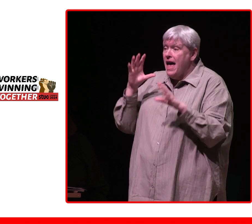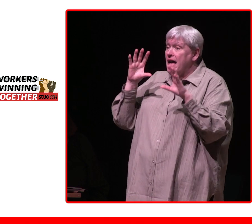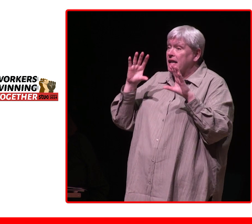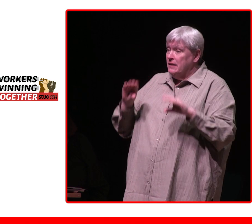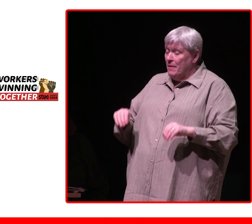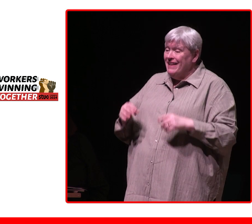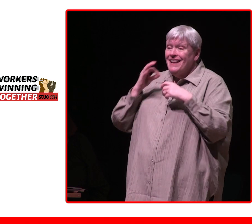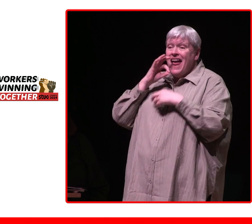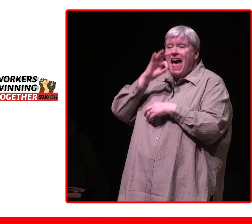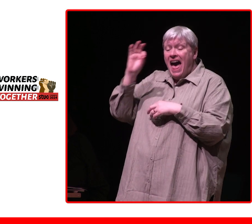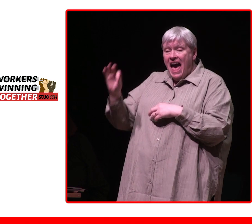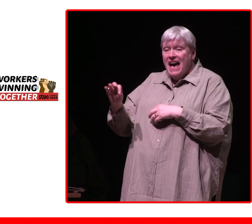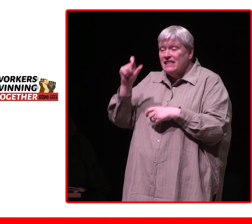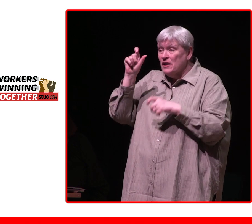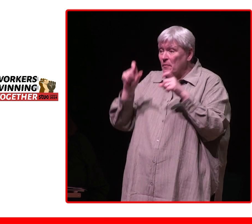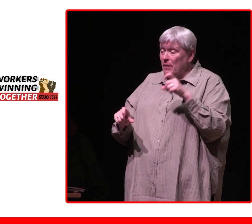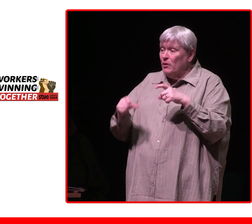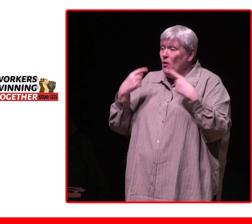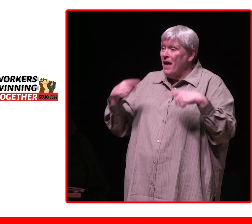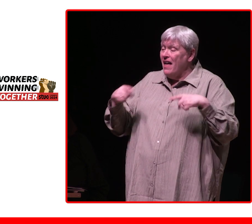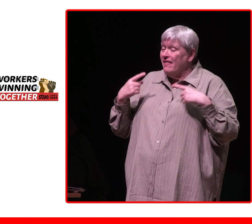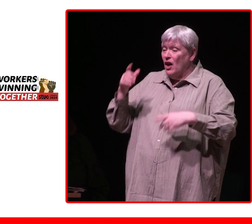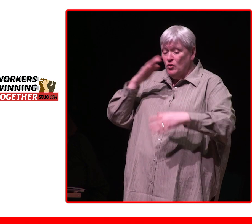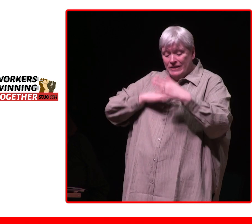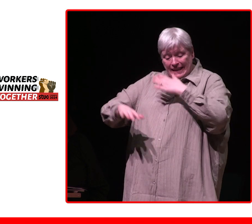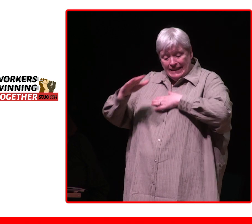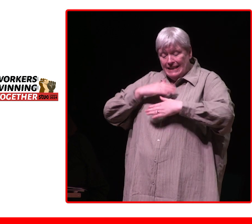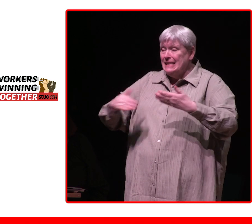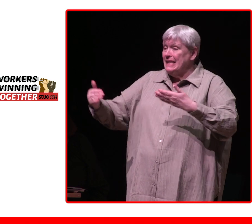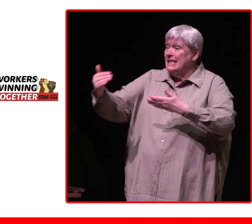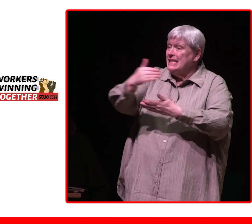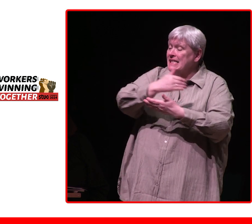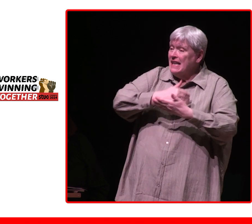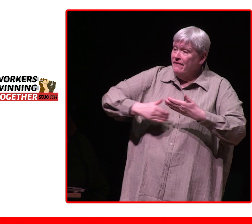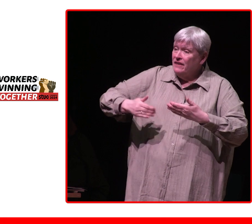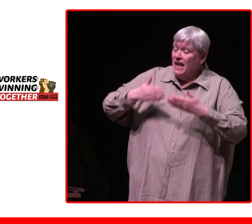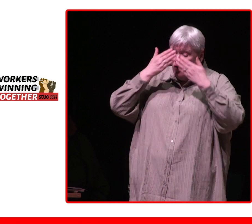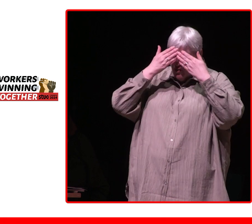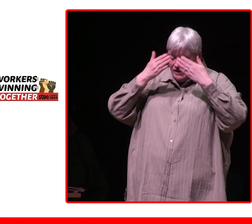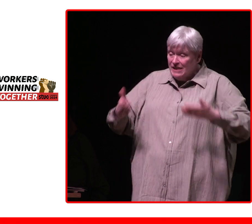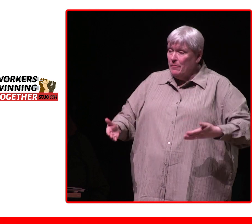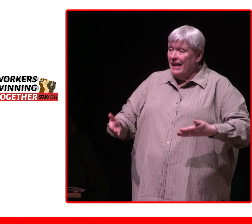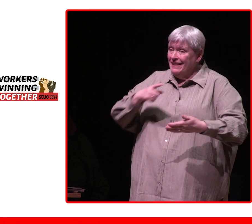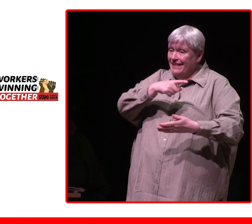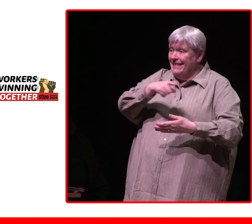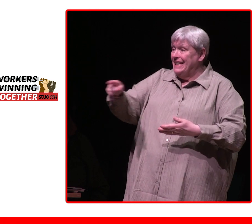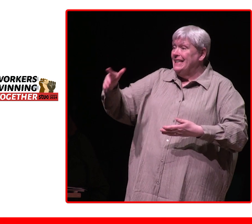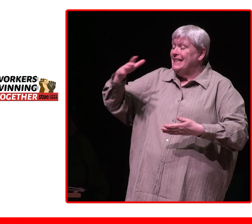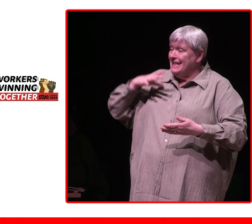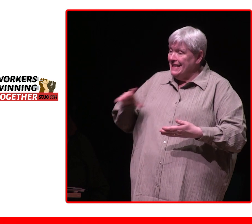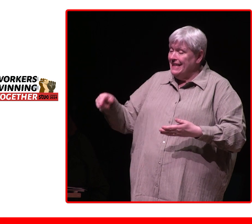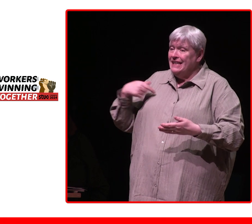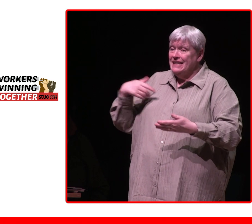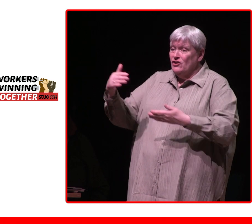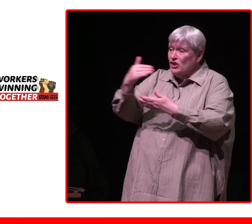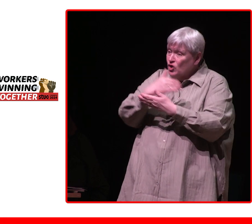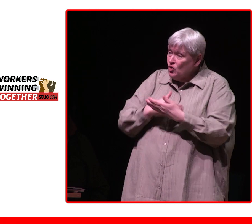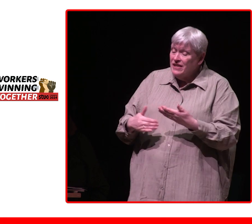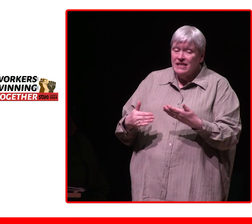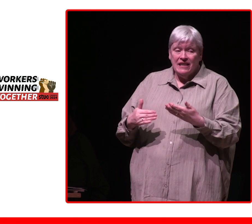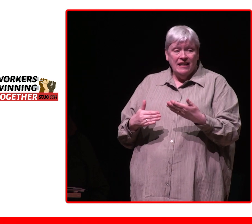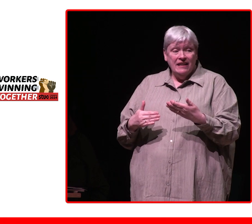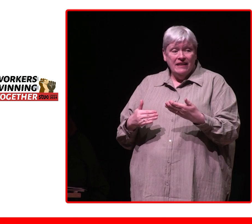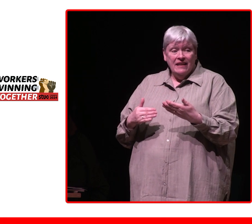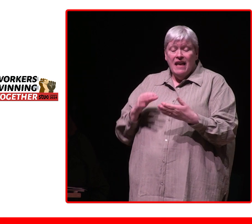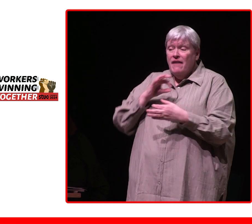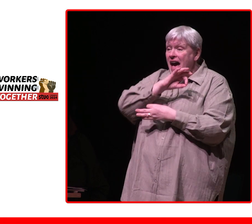asking for a people to be allowed the dignity, safety and the respect that they need and security, if